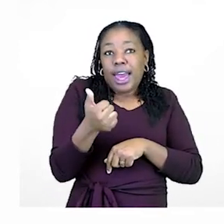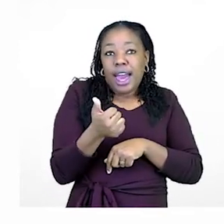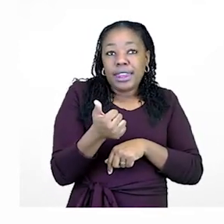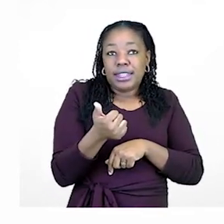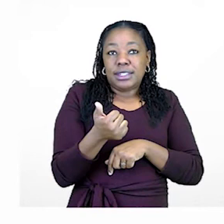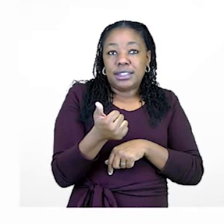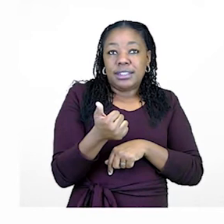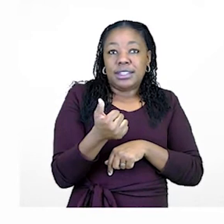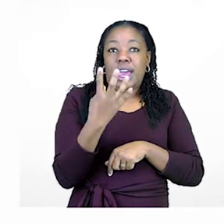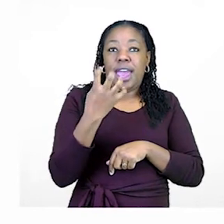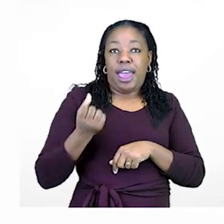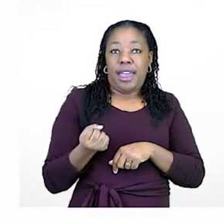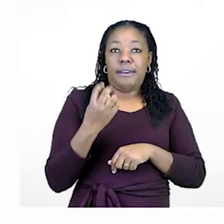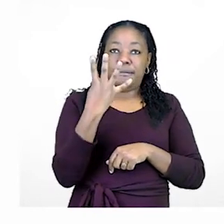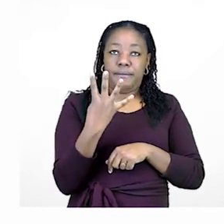there.